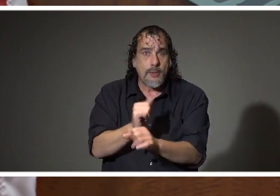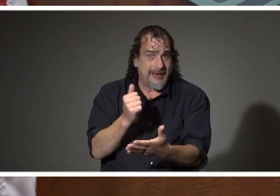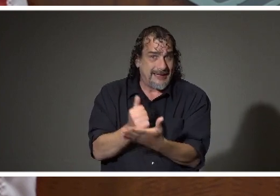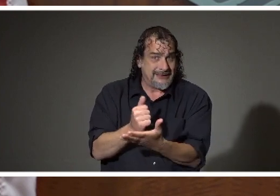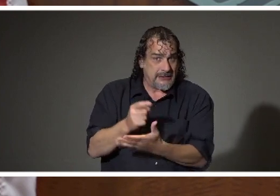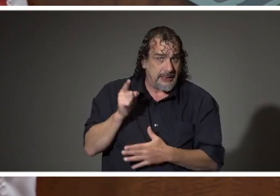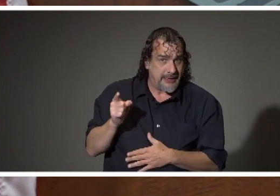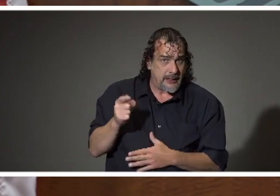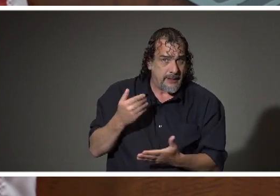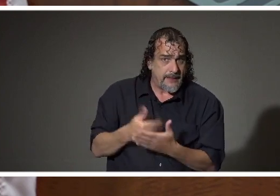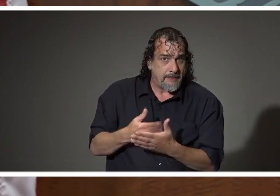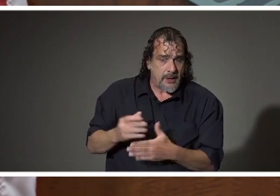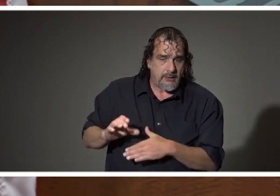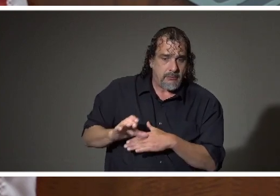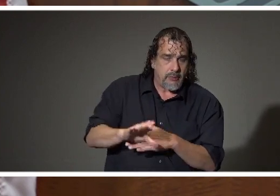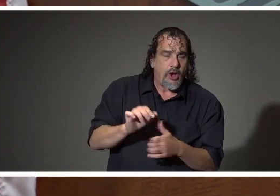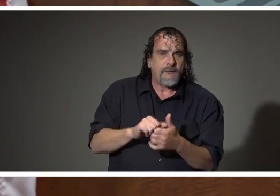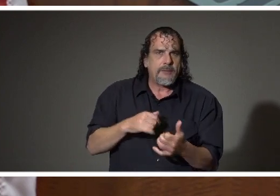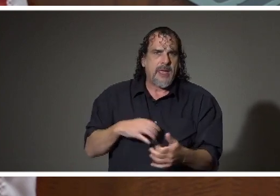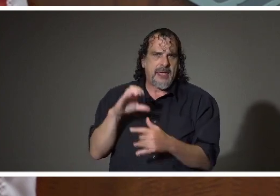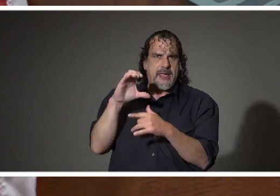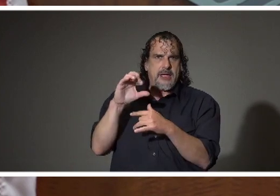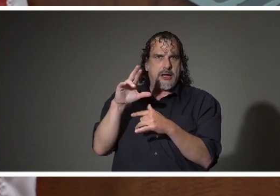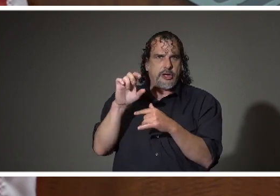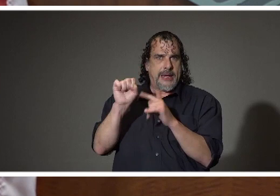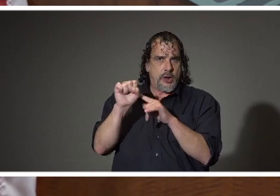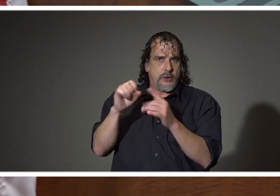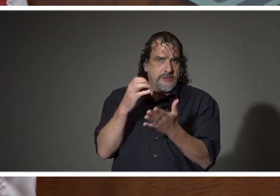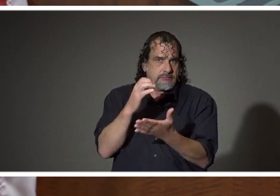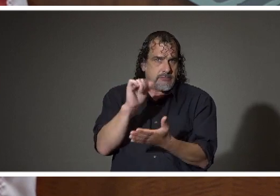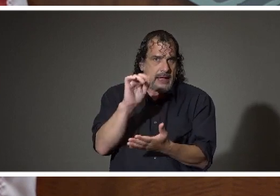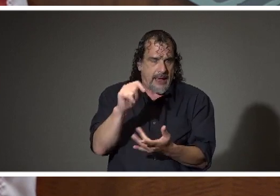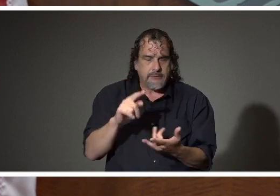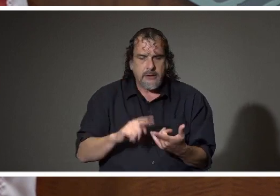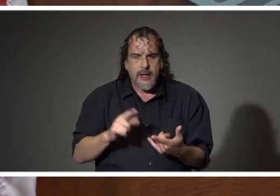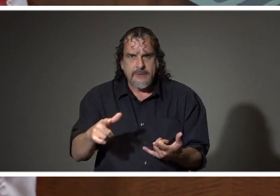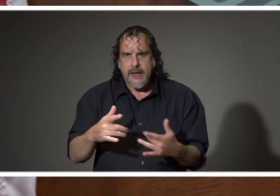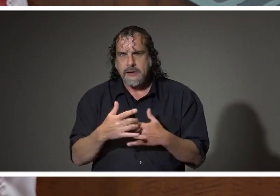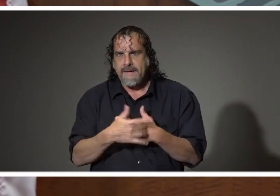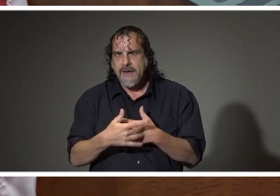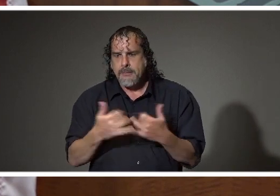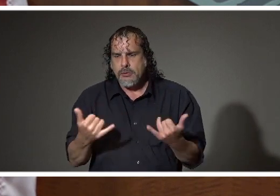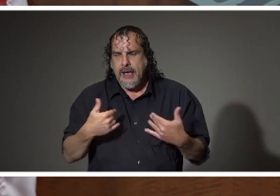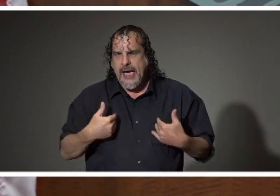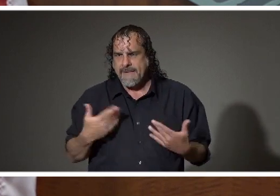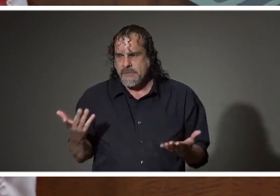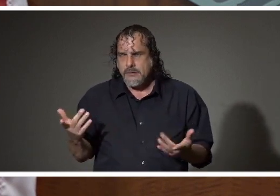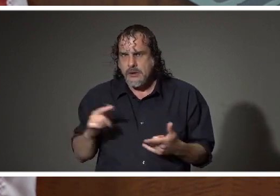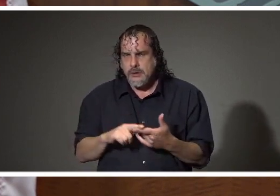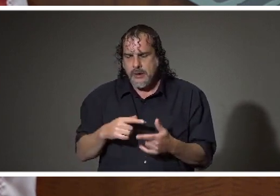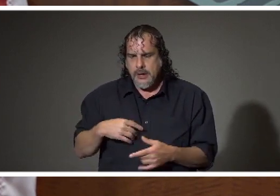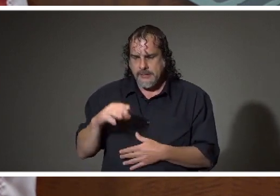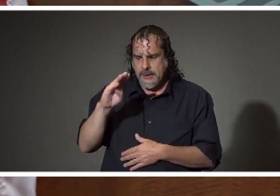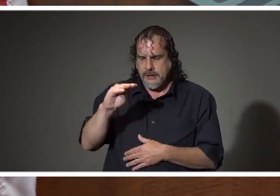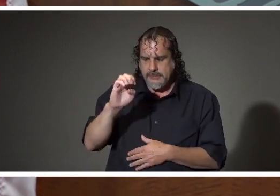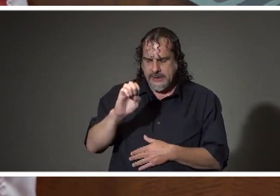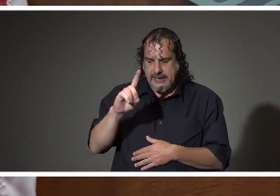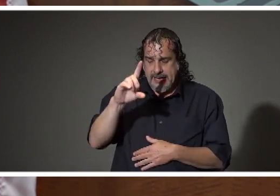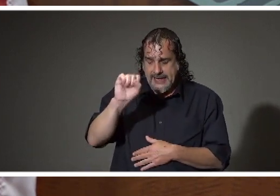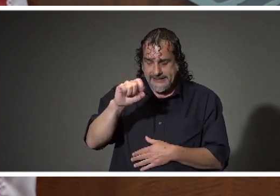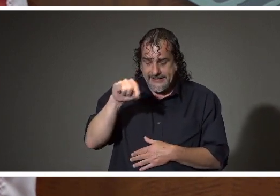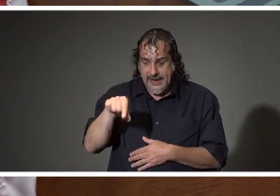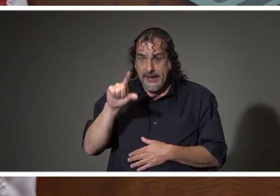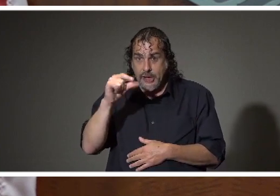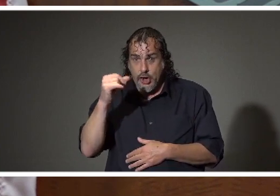portion of the CARES Act is now available through the mds.ms.gov website